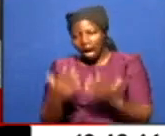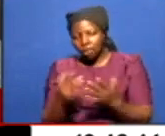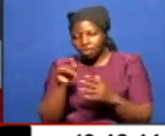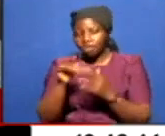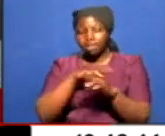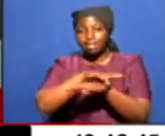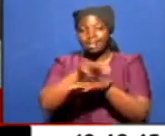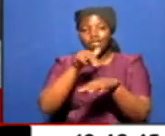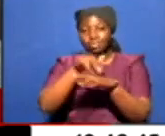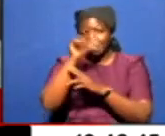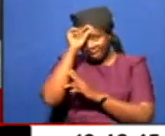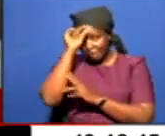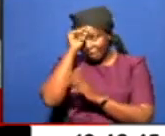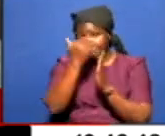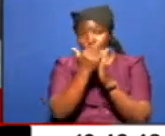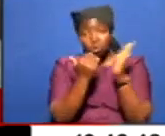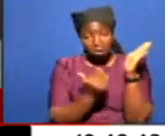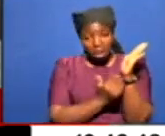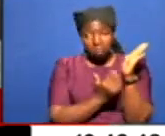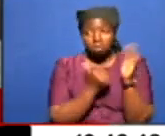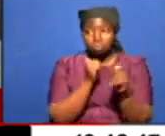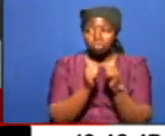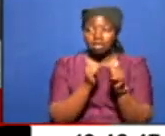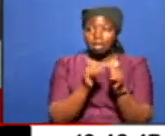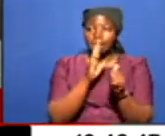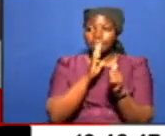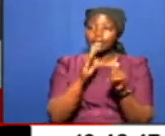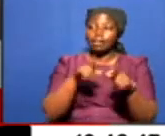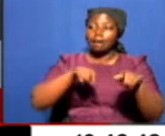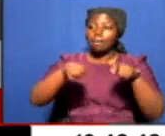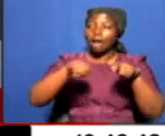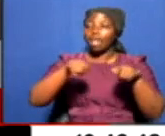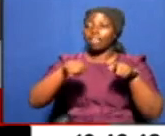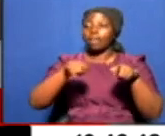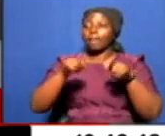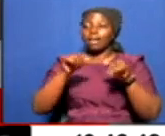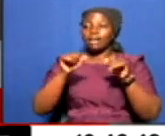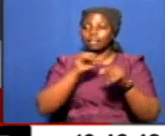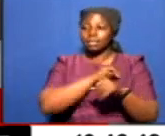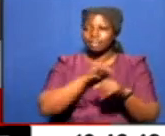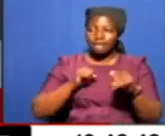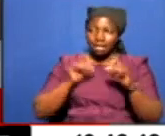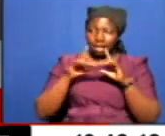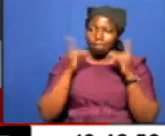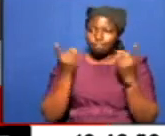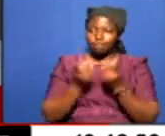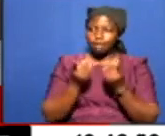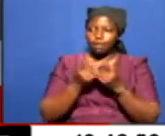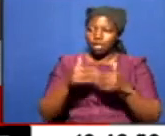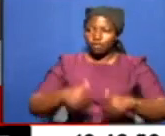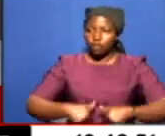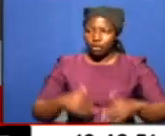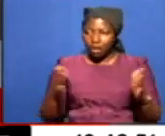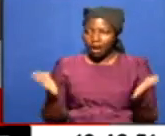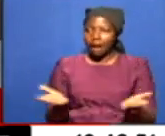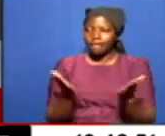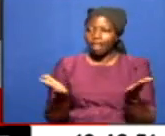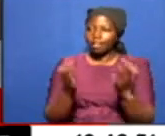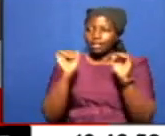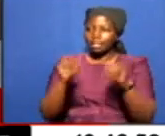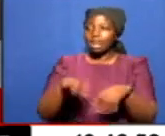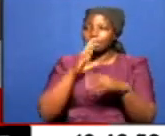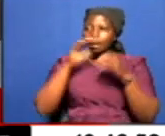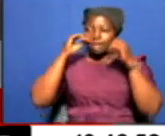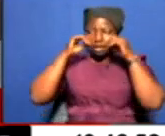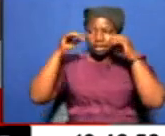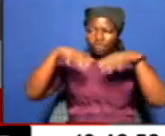government programs that are being managed by State Department of Youth Affairs mm-hmm. can also be devolved. And you know, when you